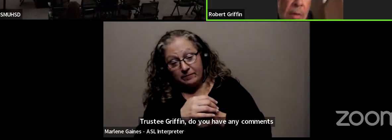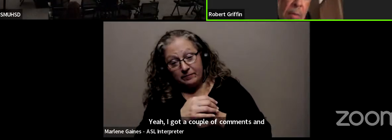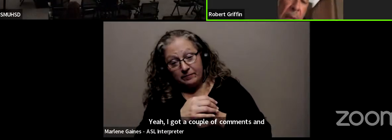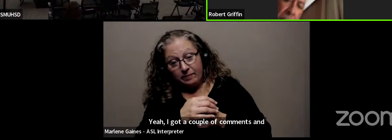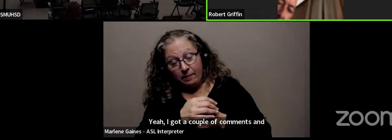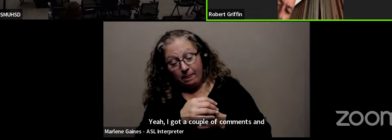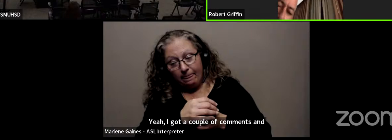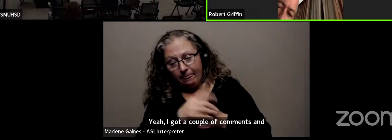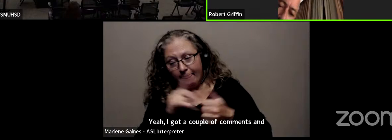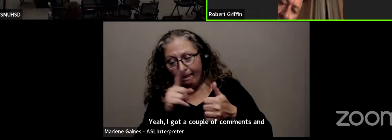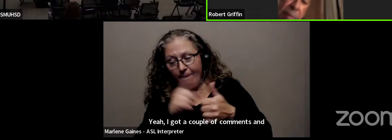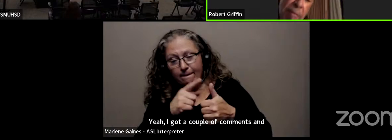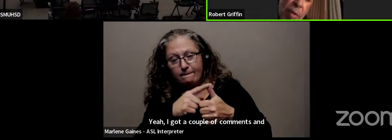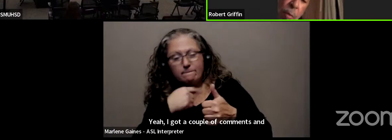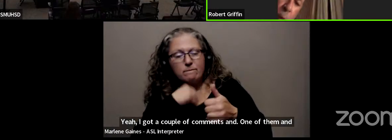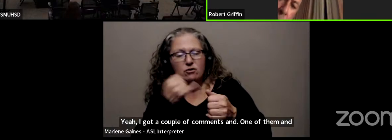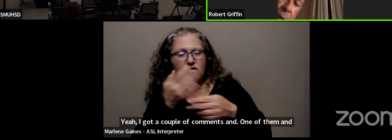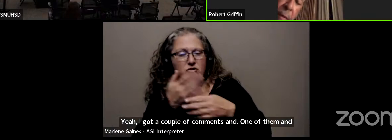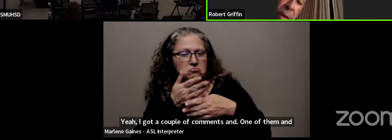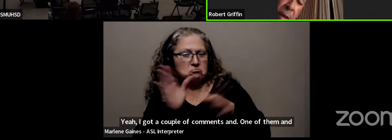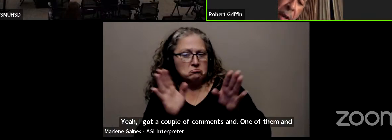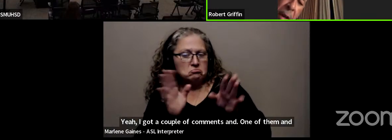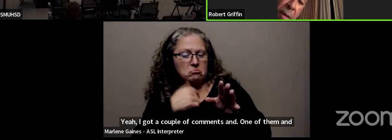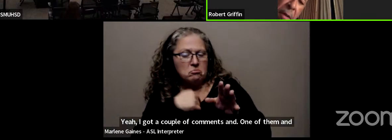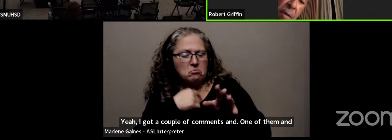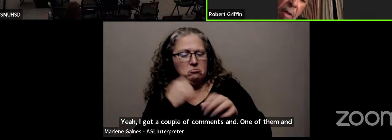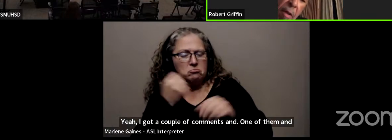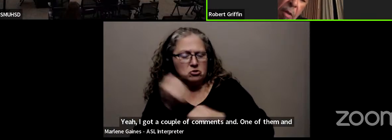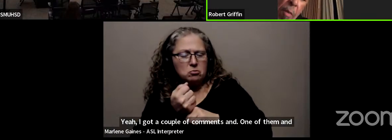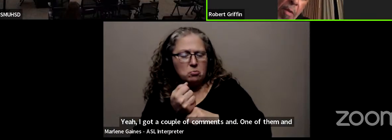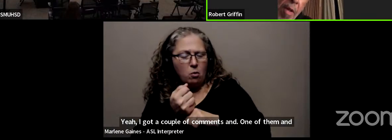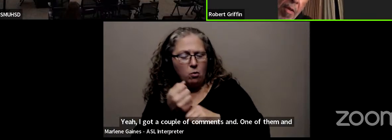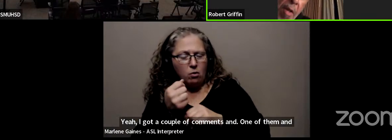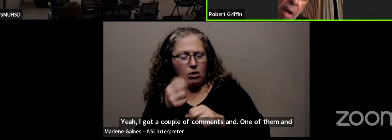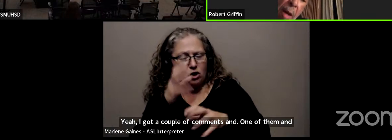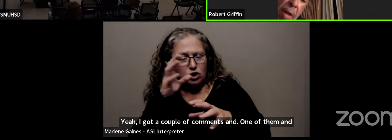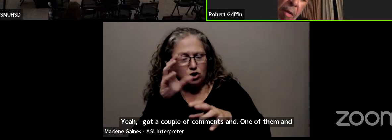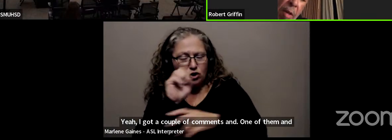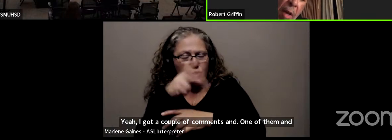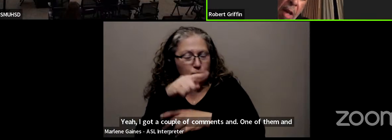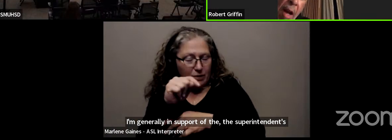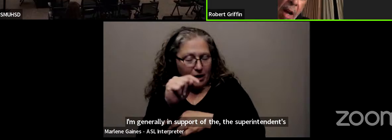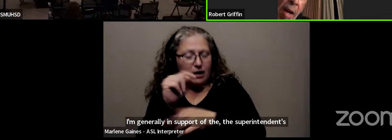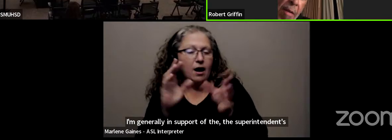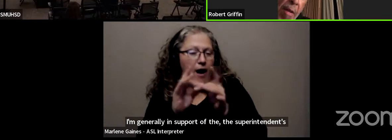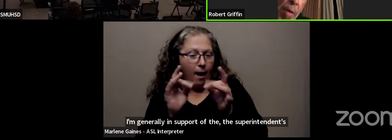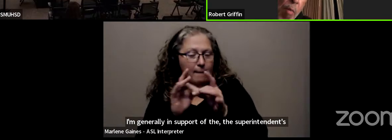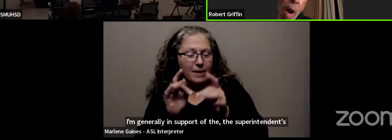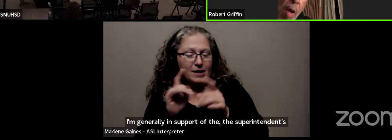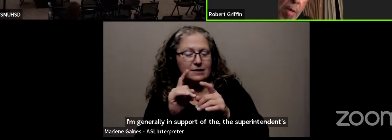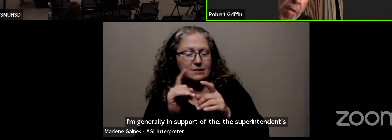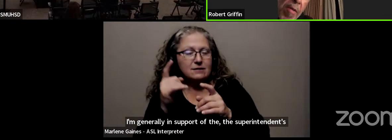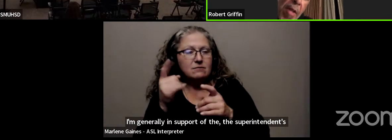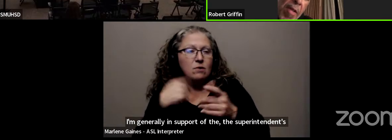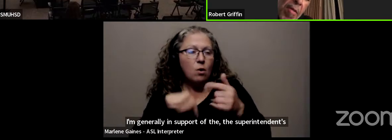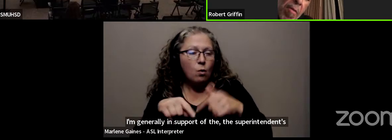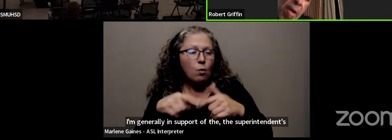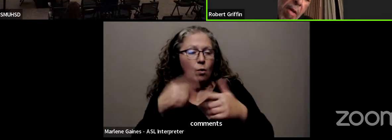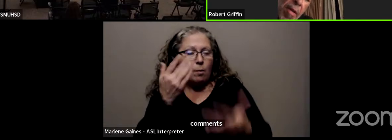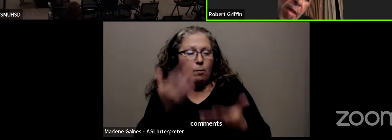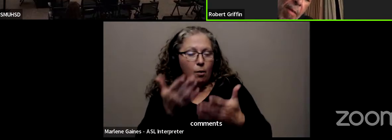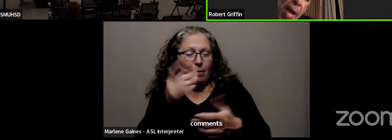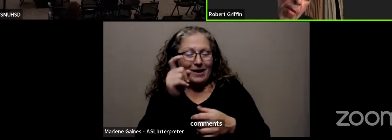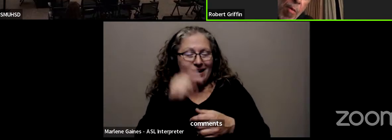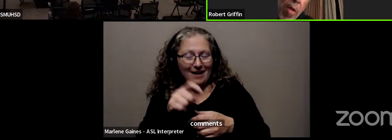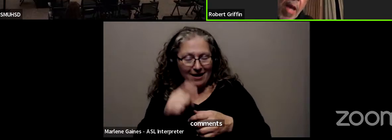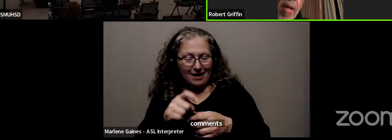one of them, and I'm generally in support of the superintendent's comments. I think we probably do need